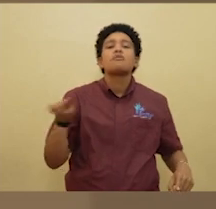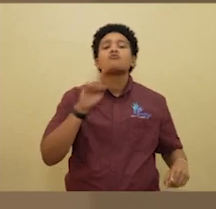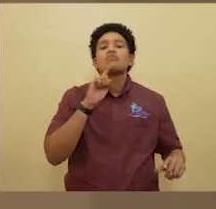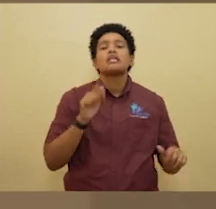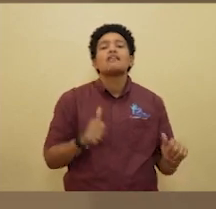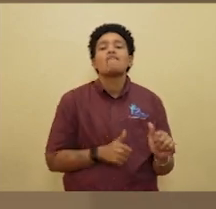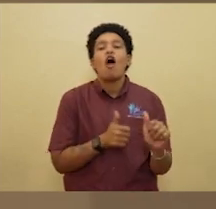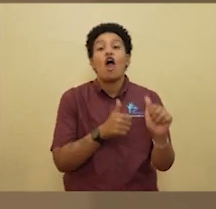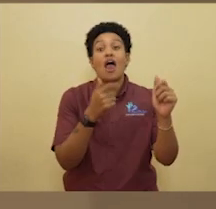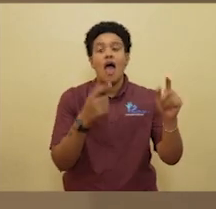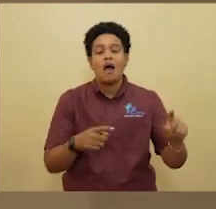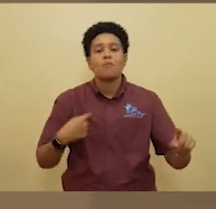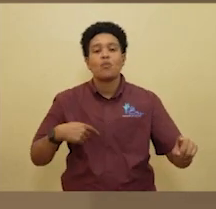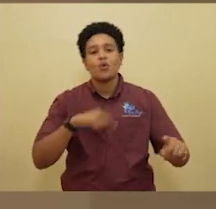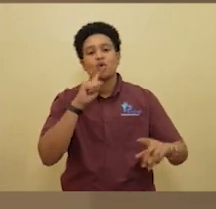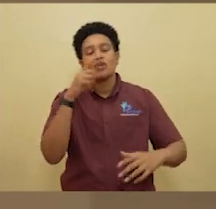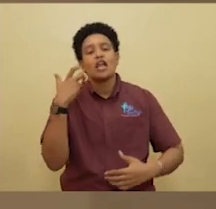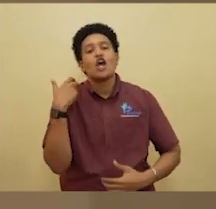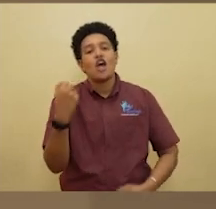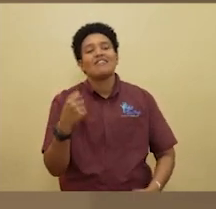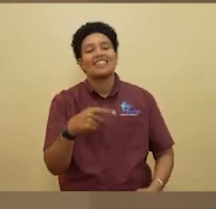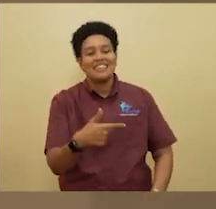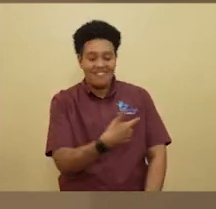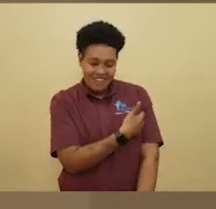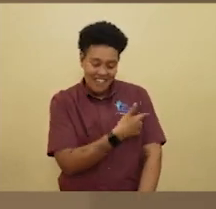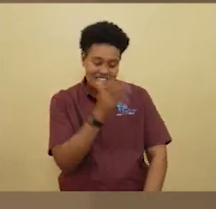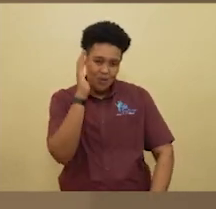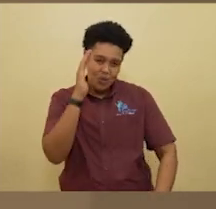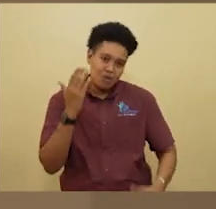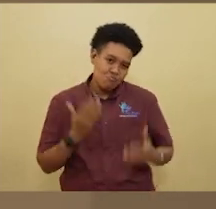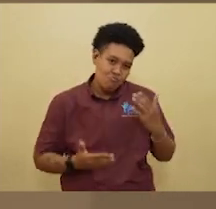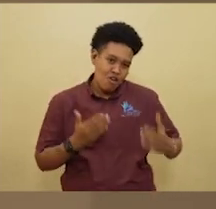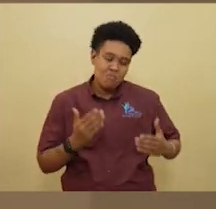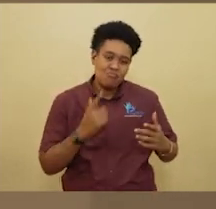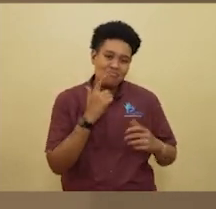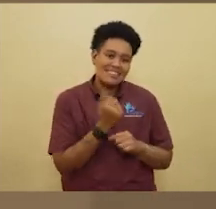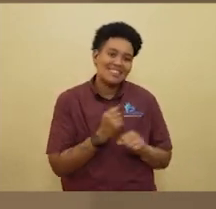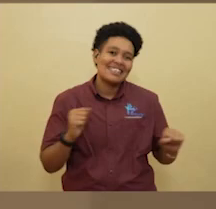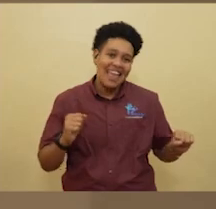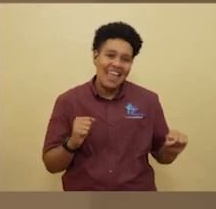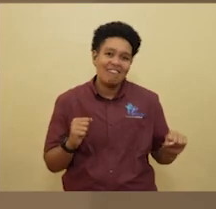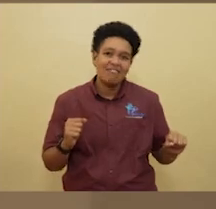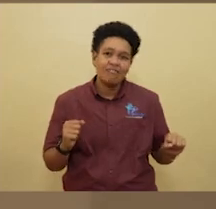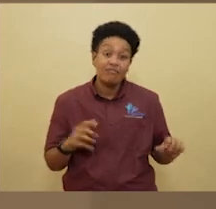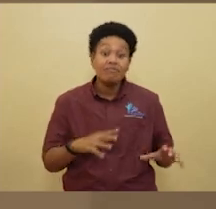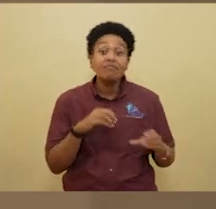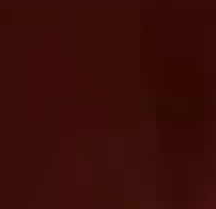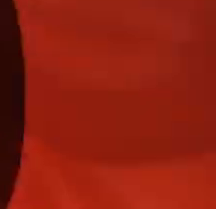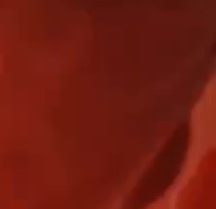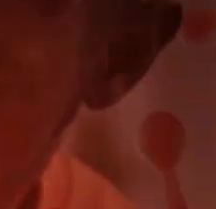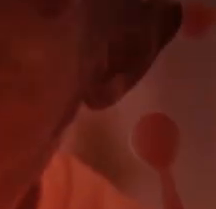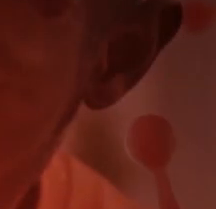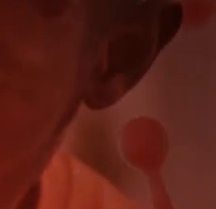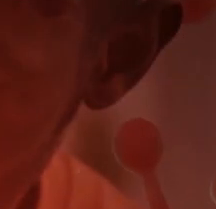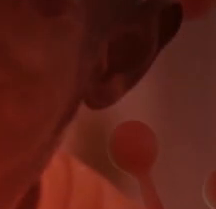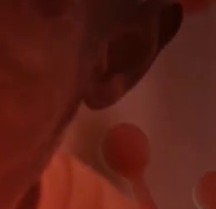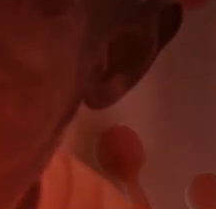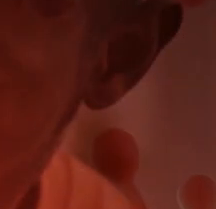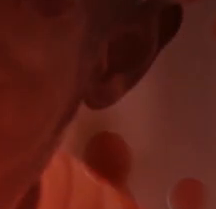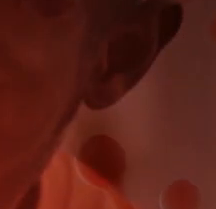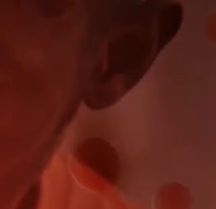followed, we are confident that the vaccine will probably be safe, even among pregnant women as well.